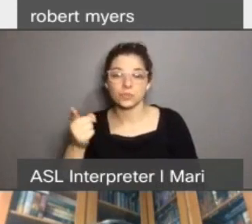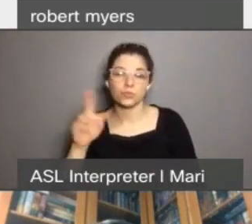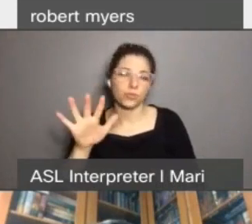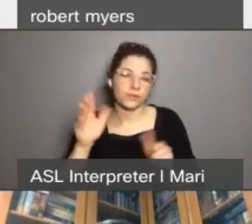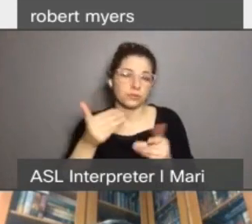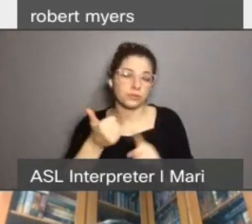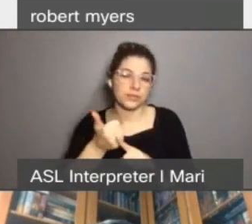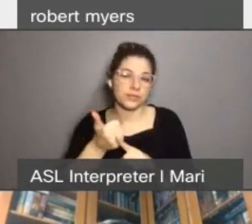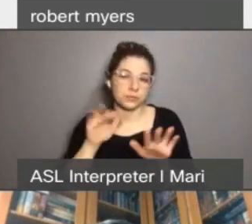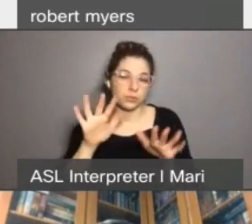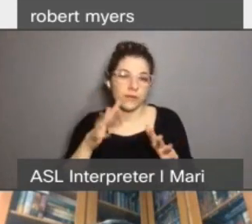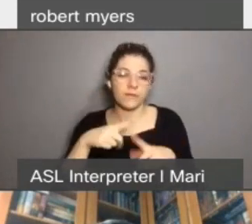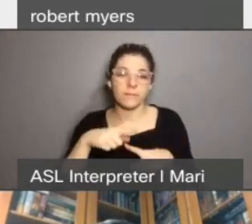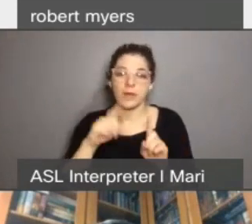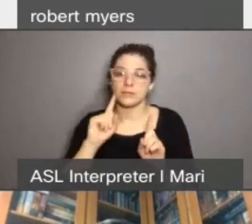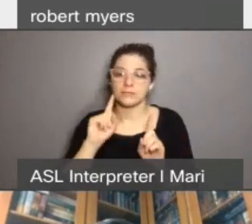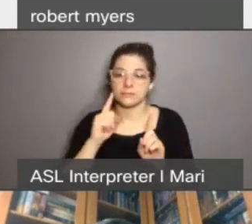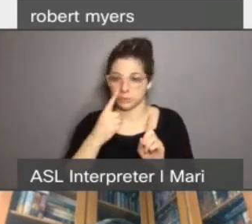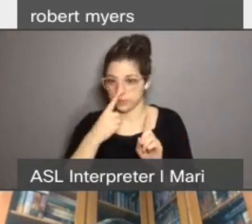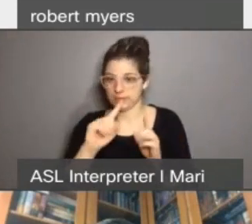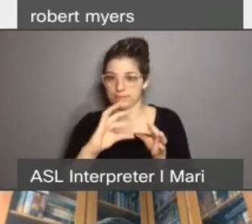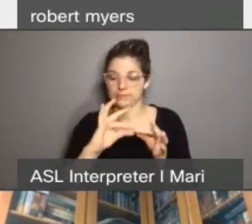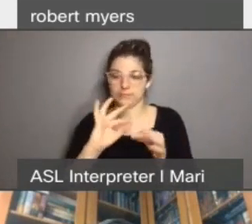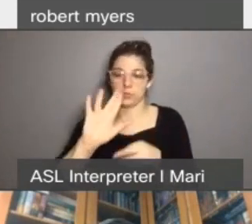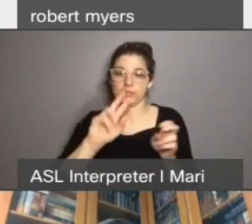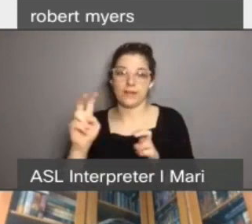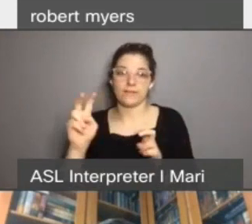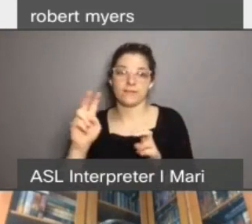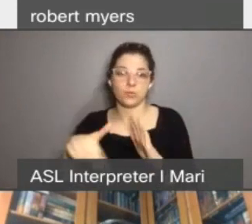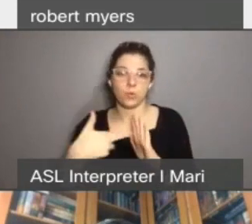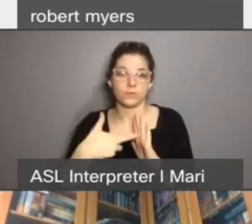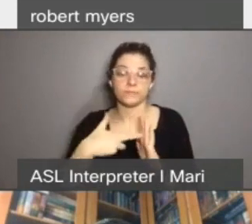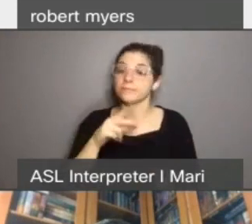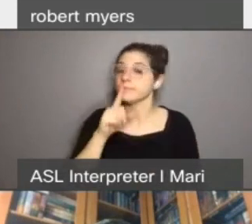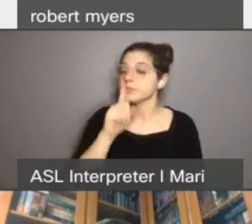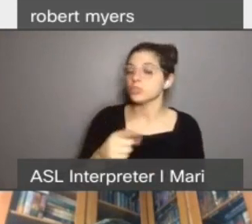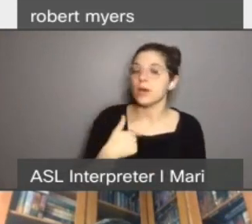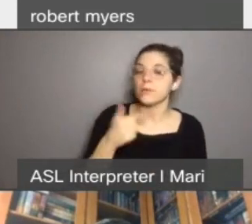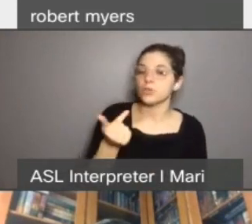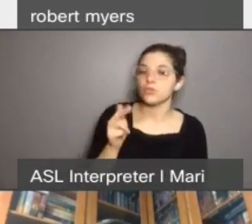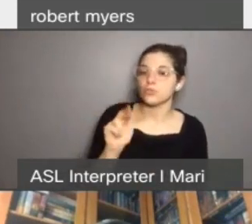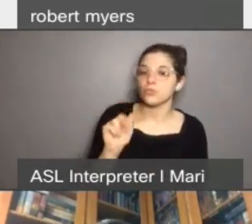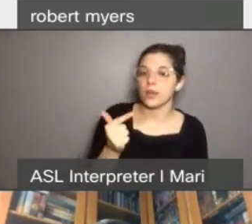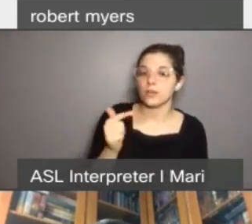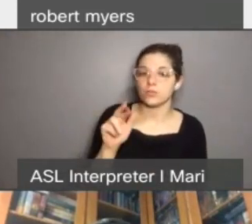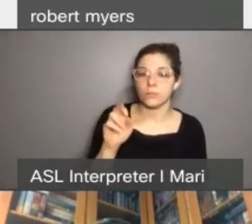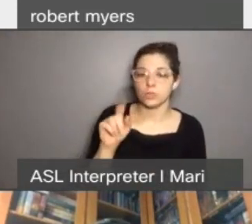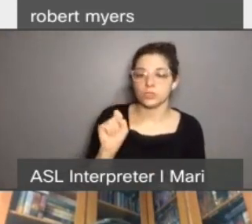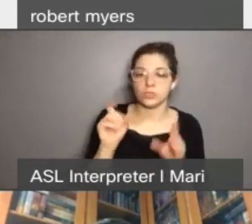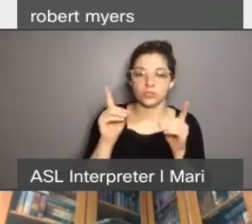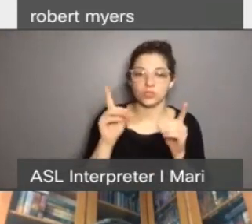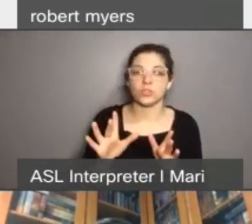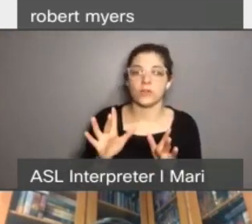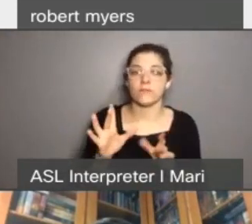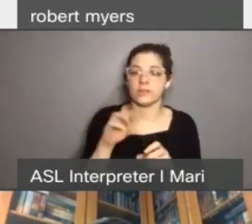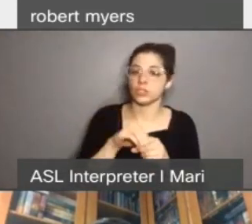introduced yourself, but if you wouldn't mind stating your title and role. Yeah. So I'm Greg Roberts. I'm the Director of Legislative